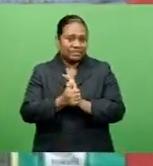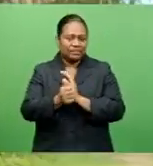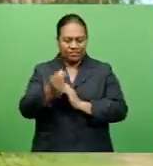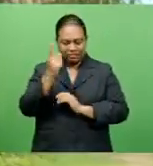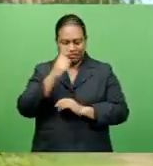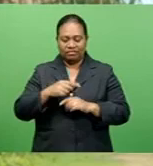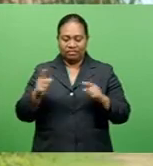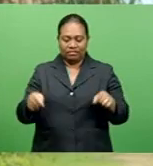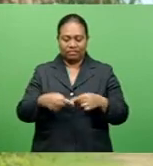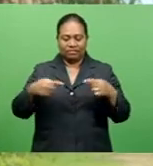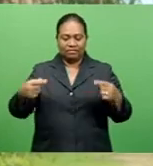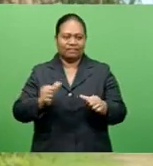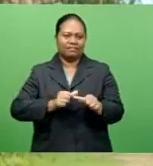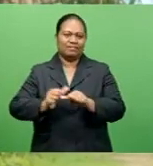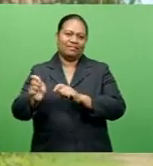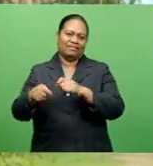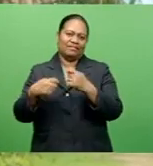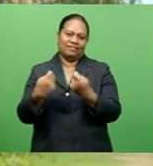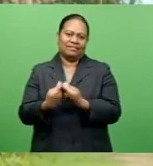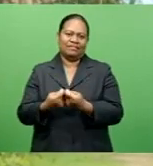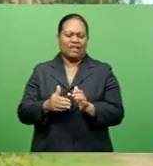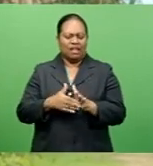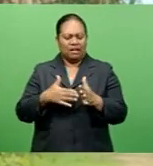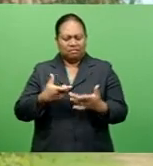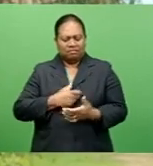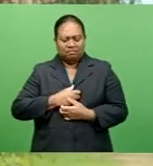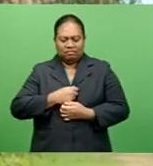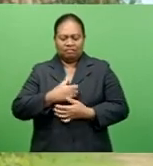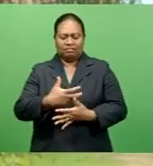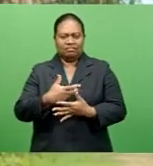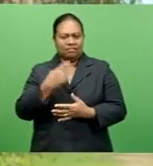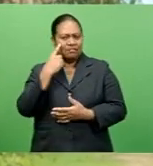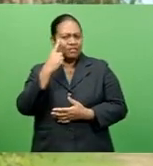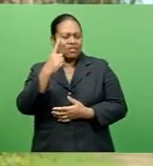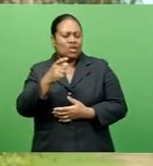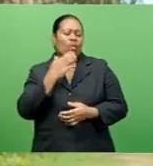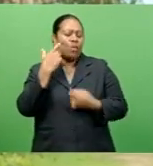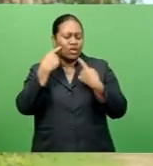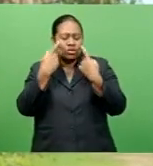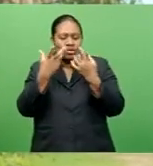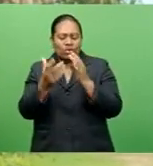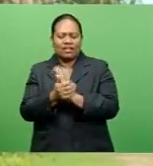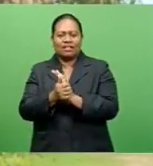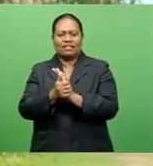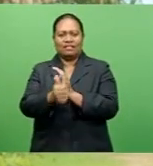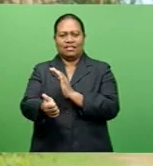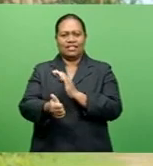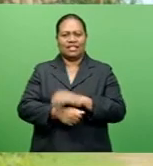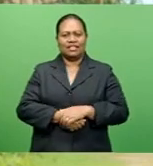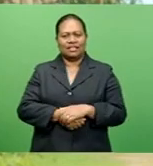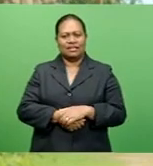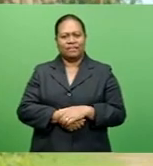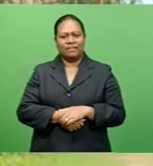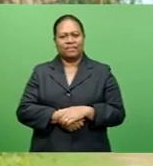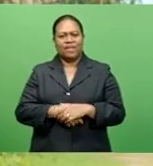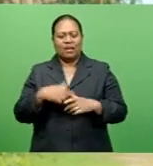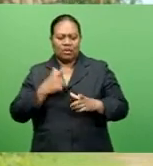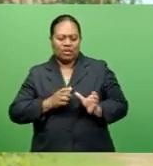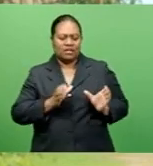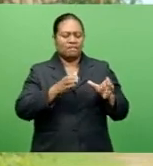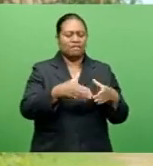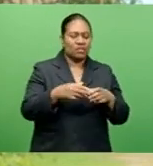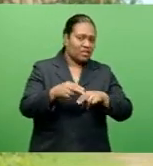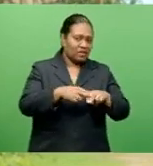best. The boys want to show their talent, and being pulled with the sevens teams and the other